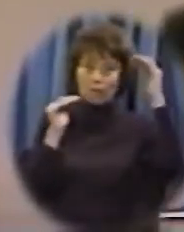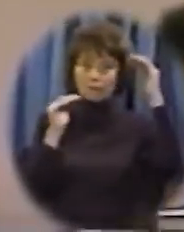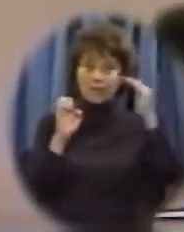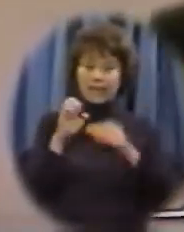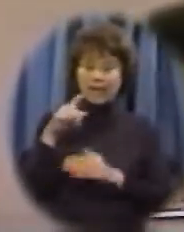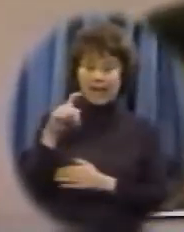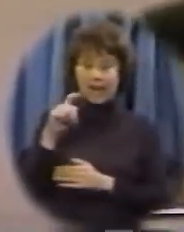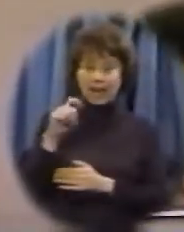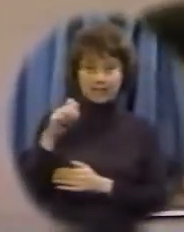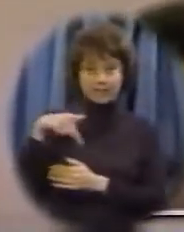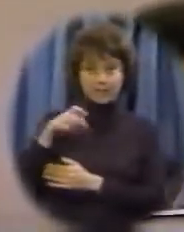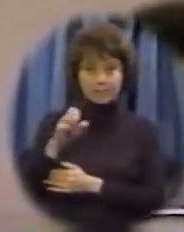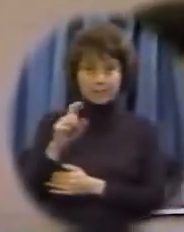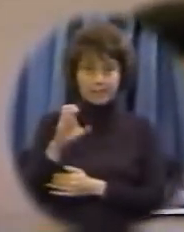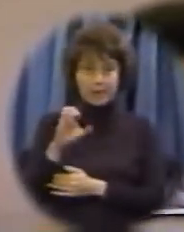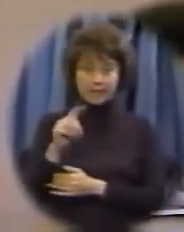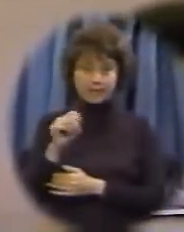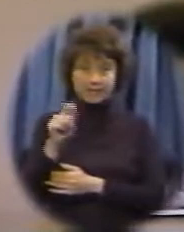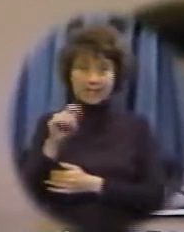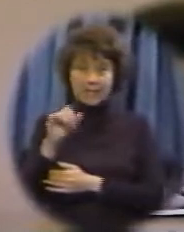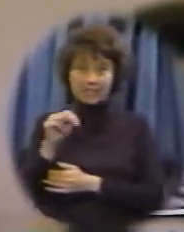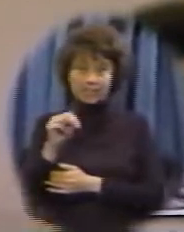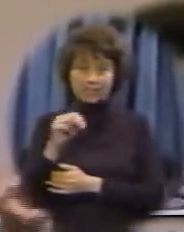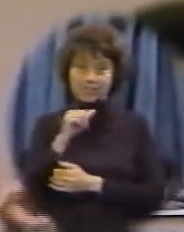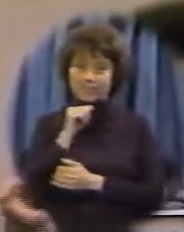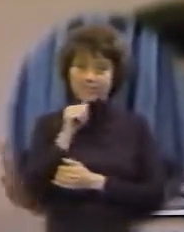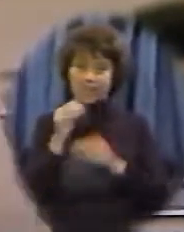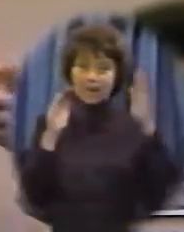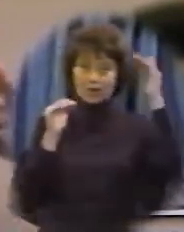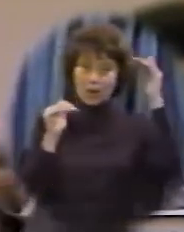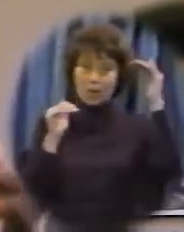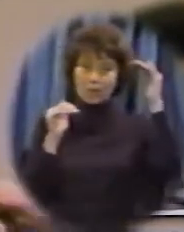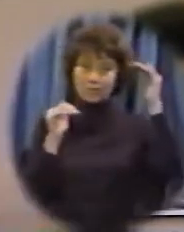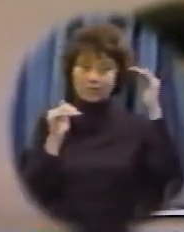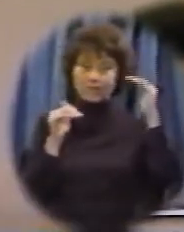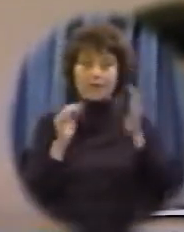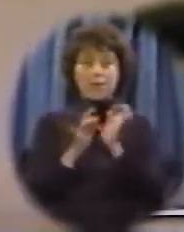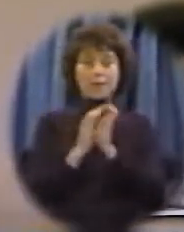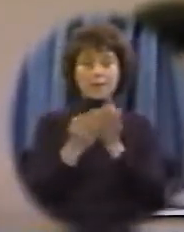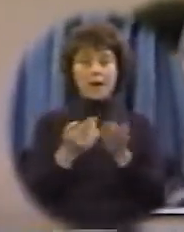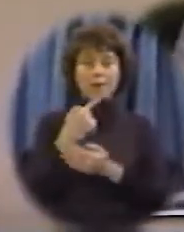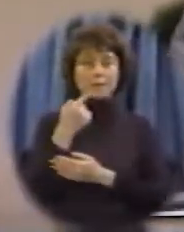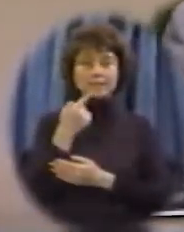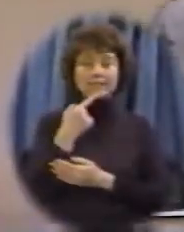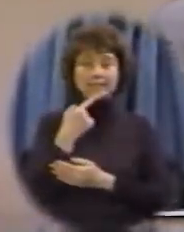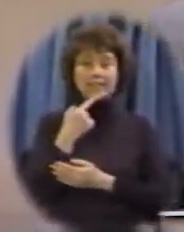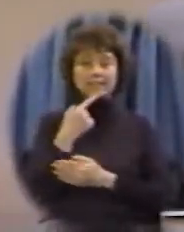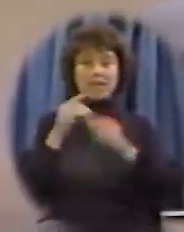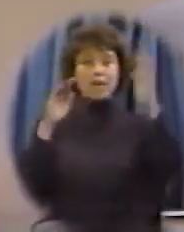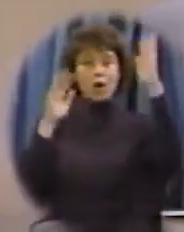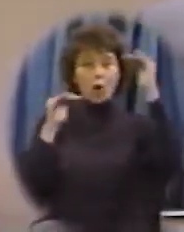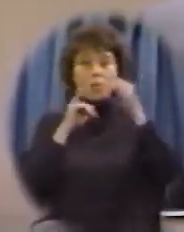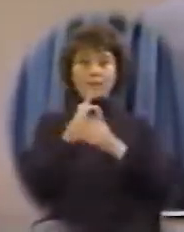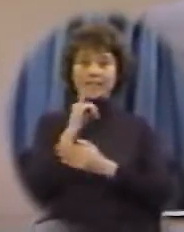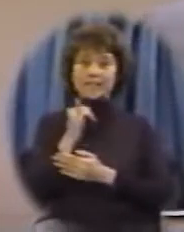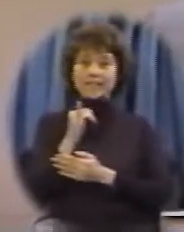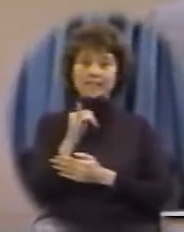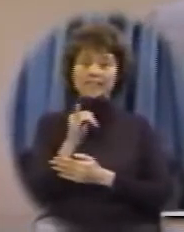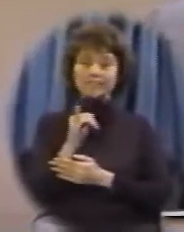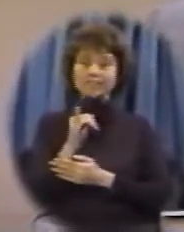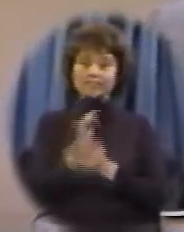according to the Bible, is the well-founded, well-grounded expectation for the future. Now, who is there that has no well-grounded,